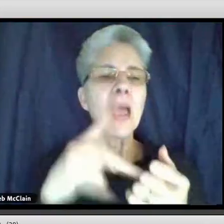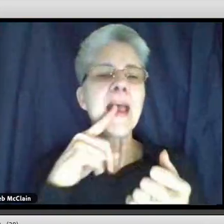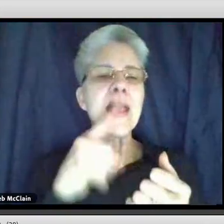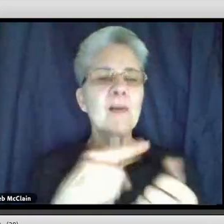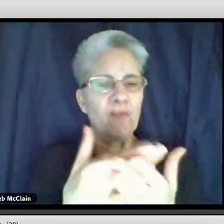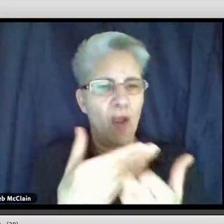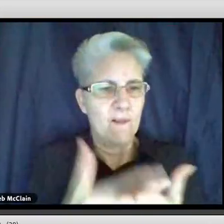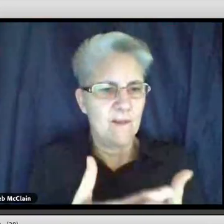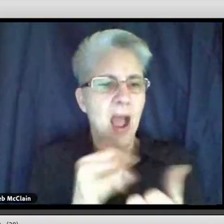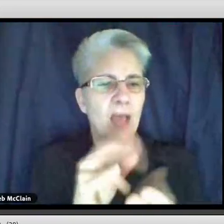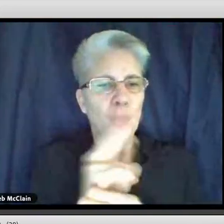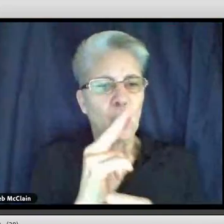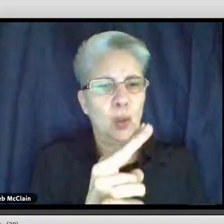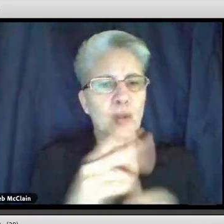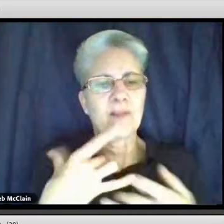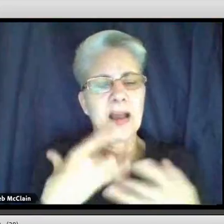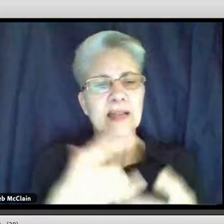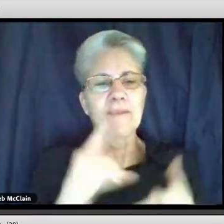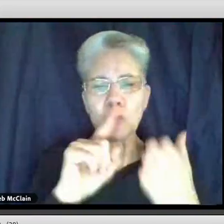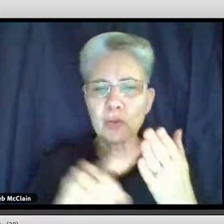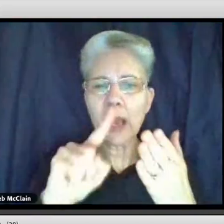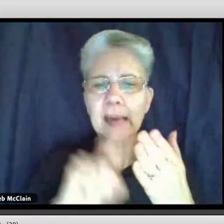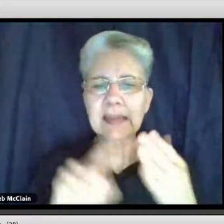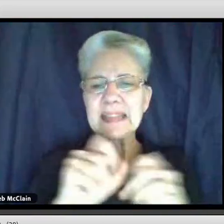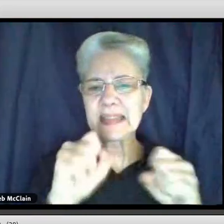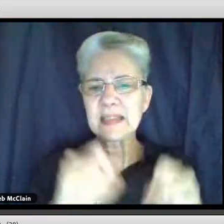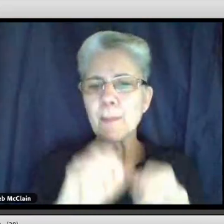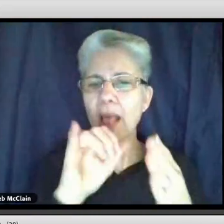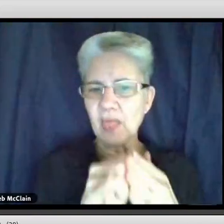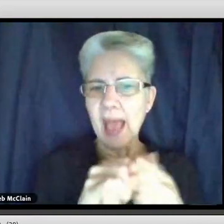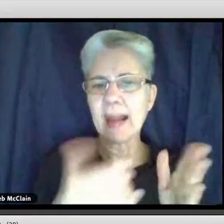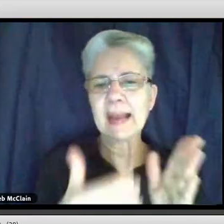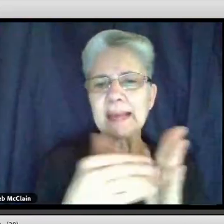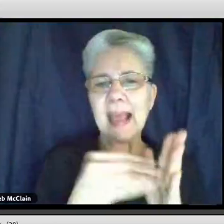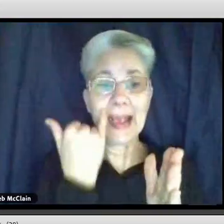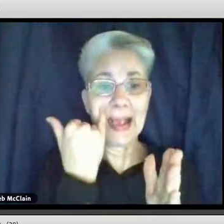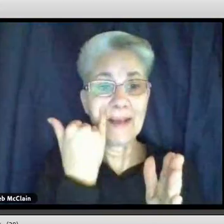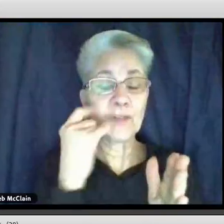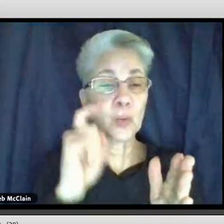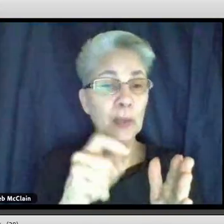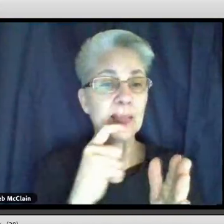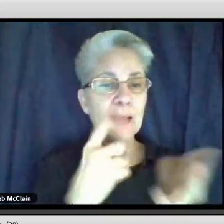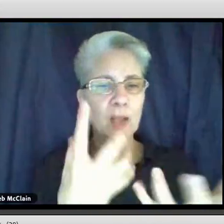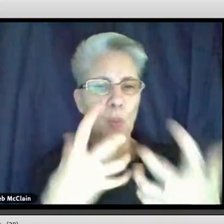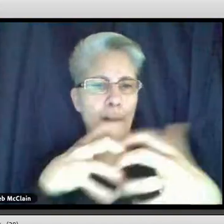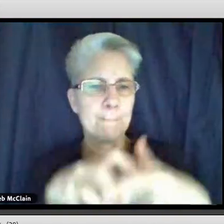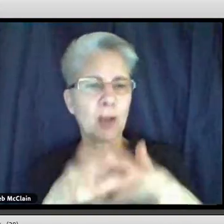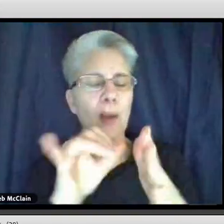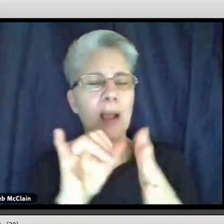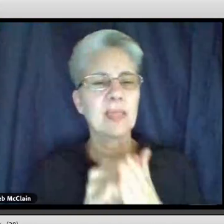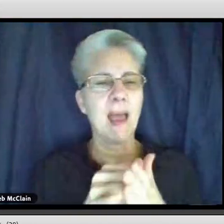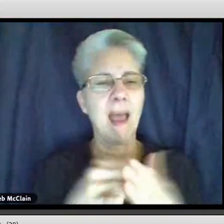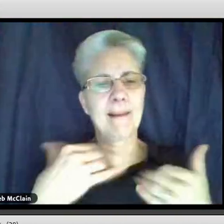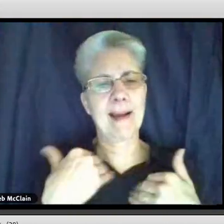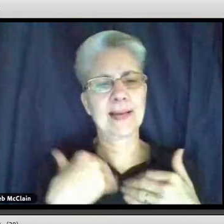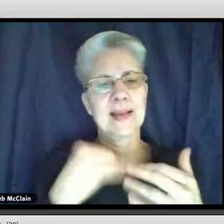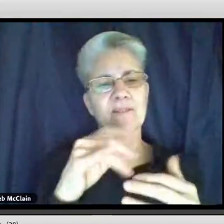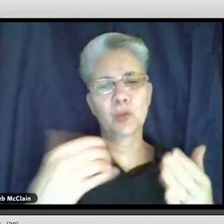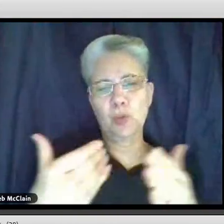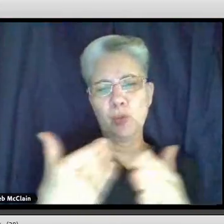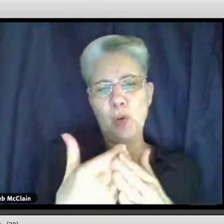authenticity. That's usually done through the use of checksums. And again, if and when needed, you would migrate content files to a new